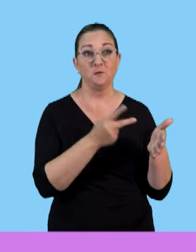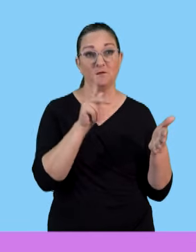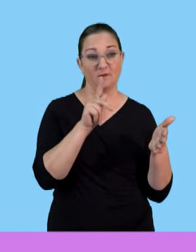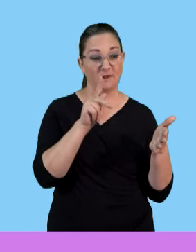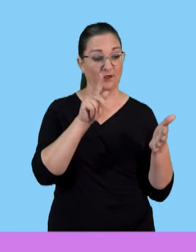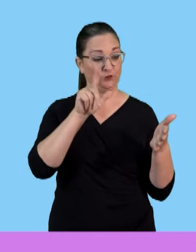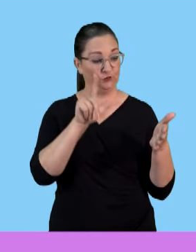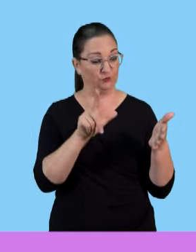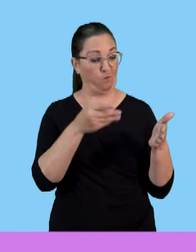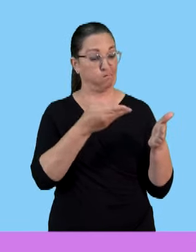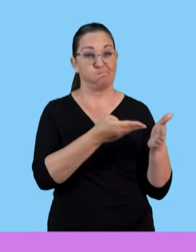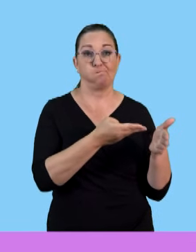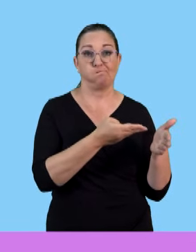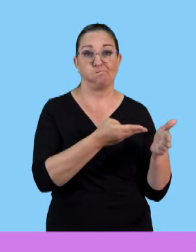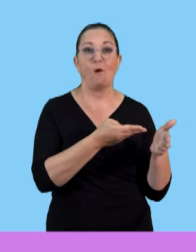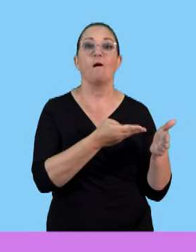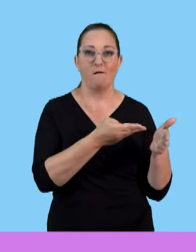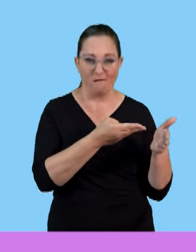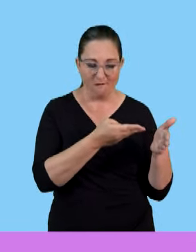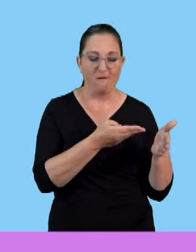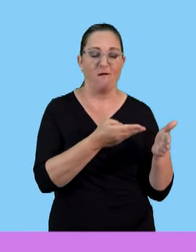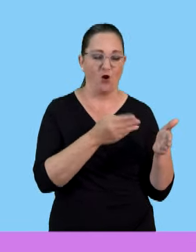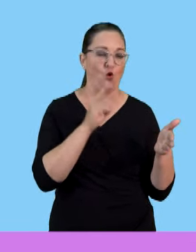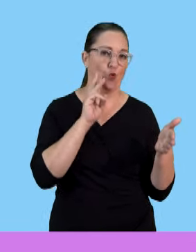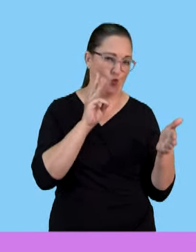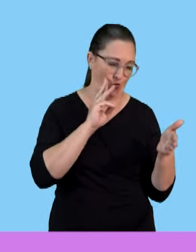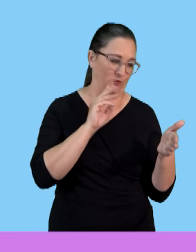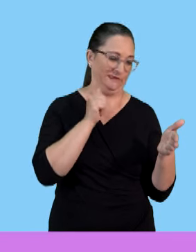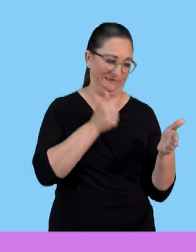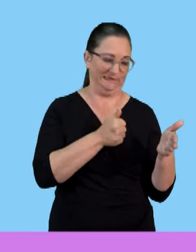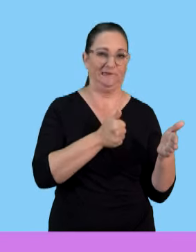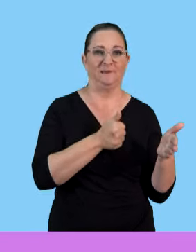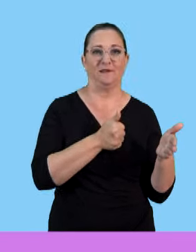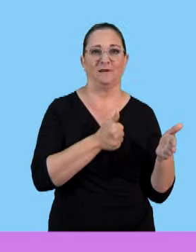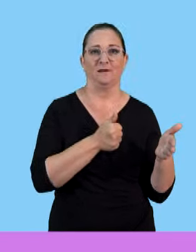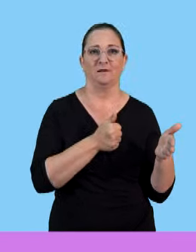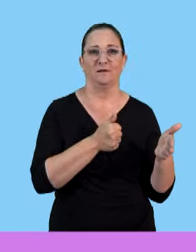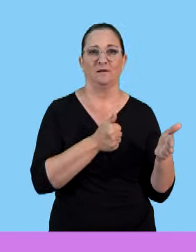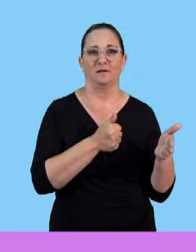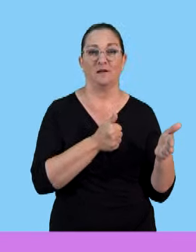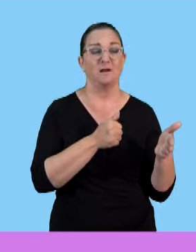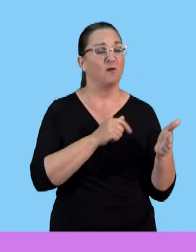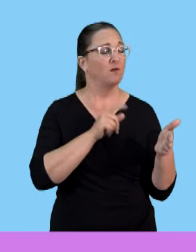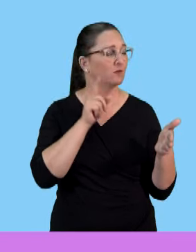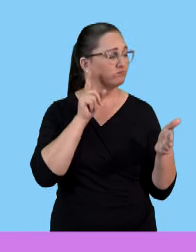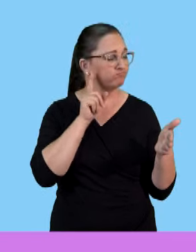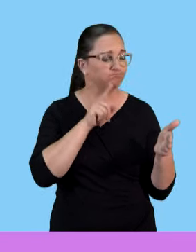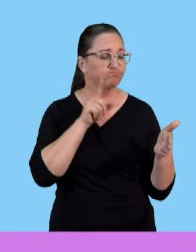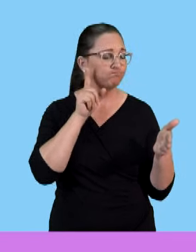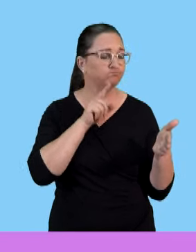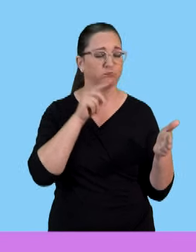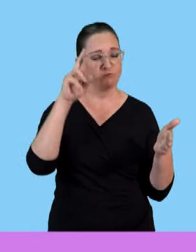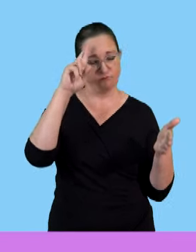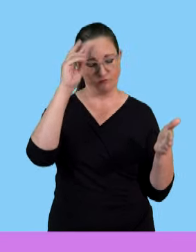the kiloliters. So now you know that I'm working with water tariff. Now, remember, at all times when